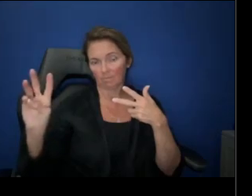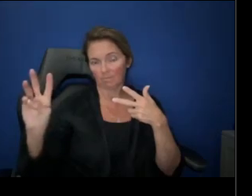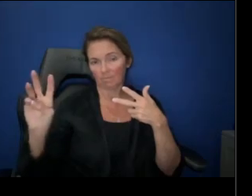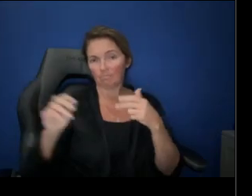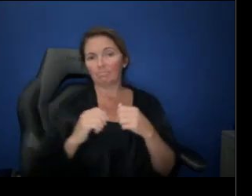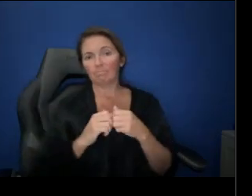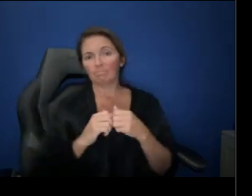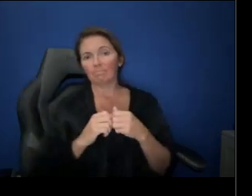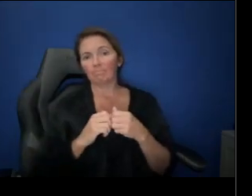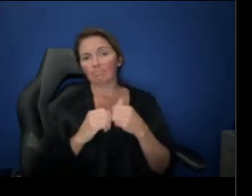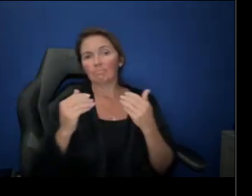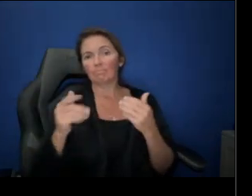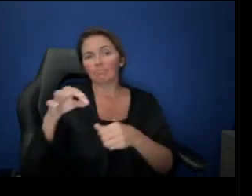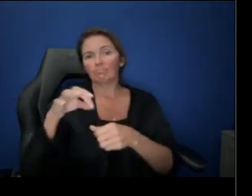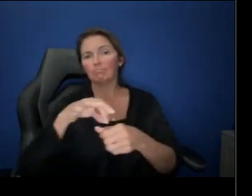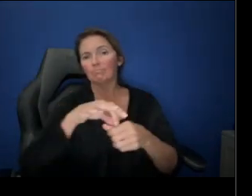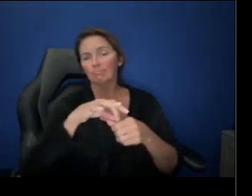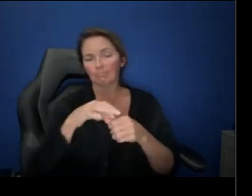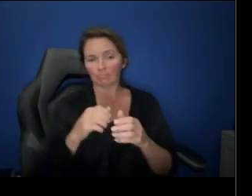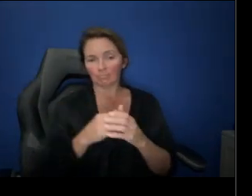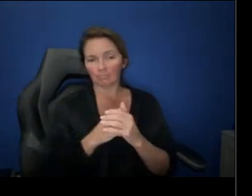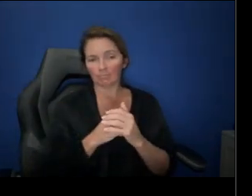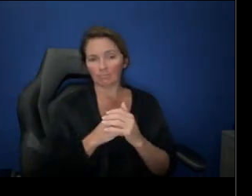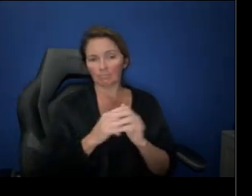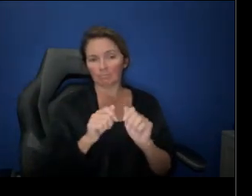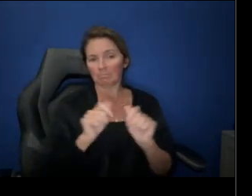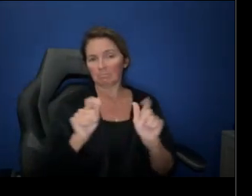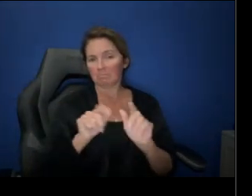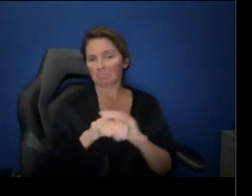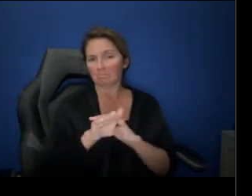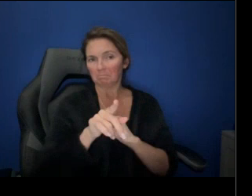594.6. So we'll go ahead and launch this poll.